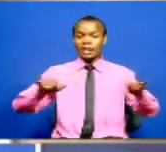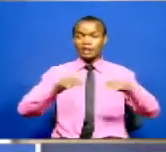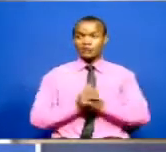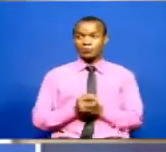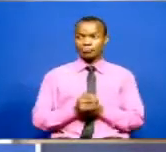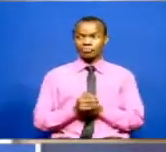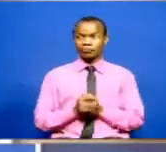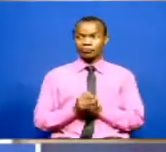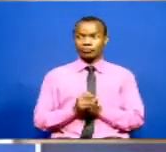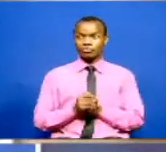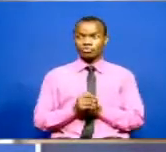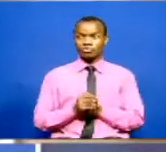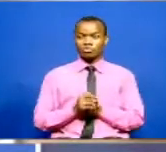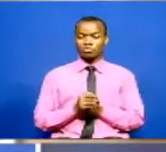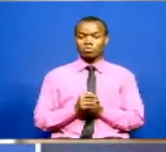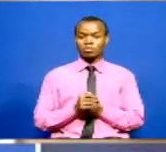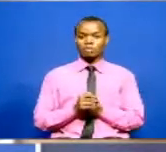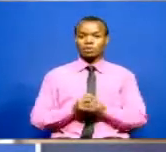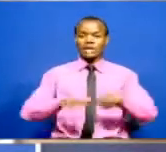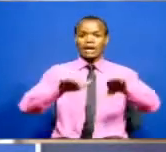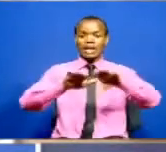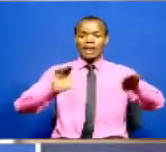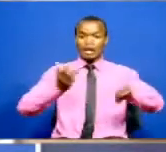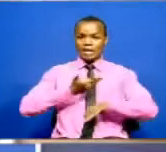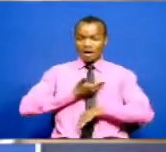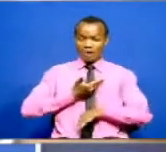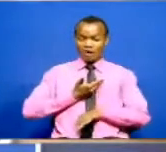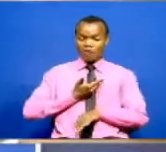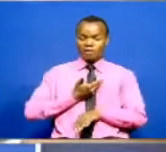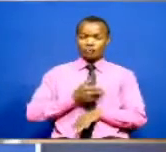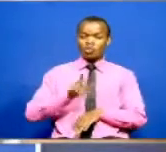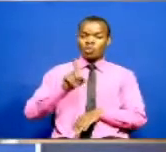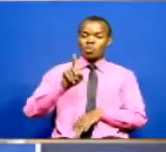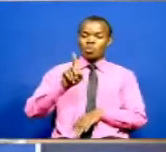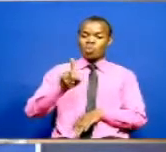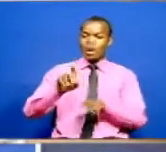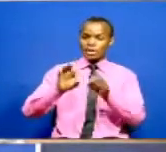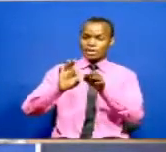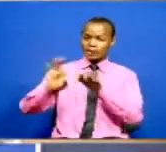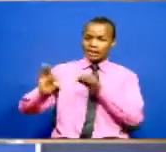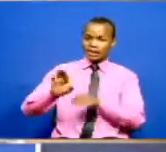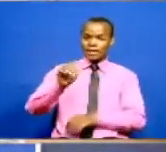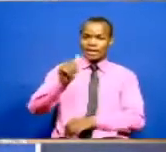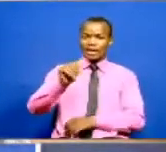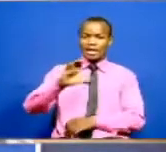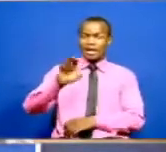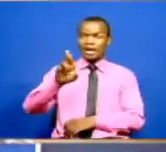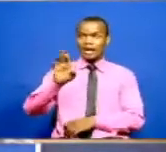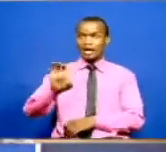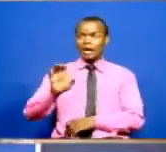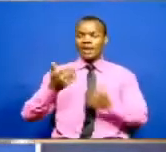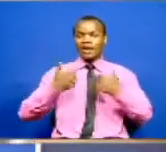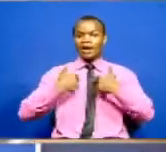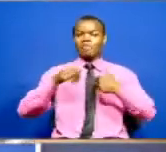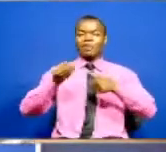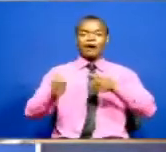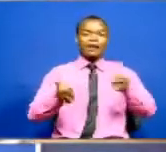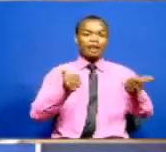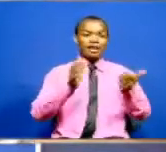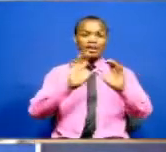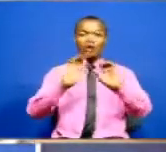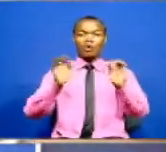yetu, ni eka moja na nusu, na hii ndio shamba tuko naye peke yake. Nyumba yetu iko